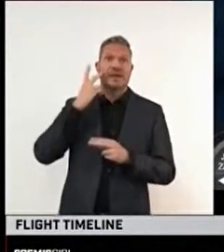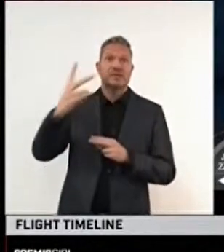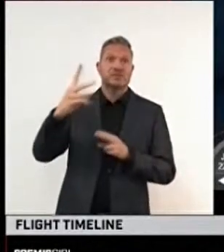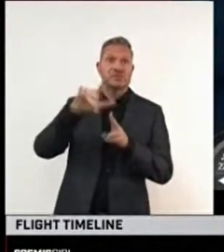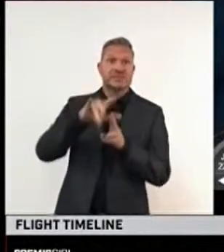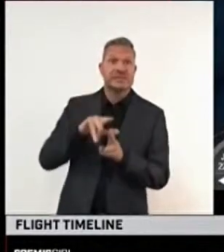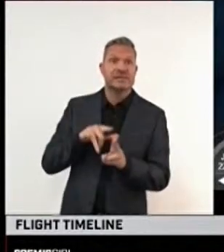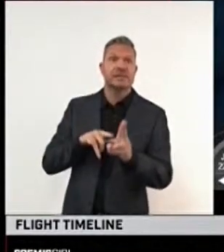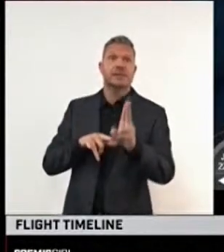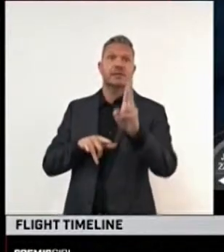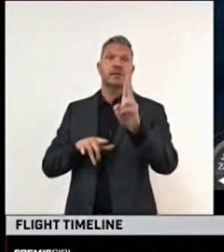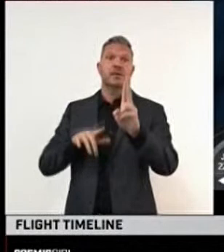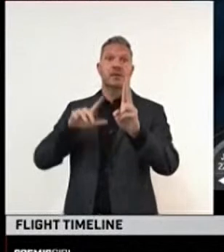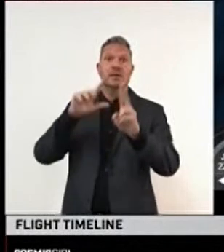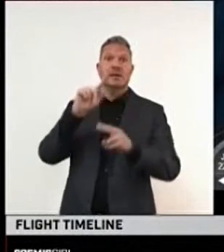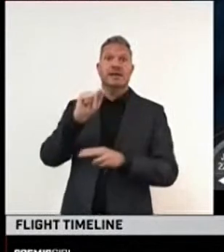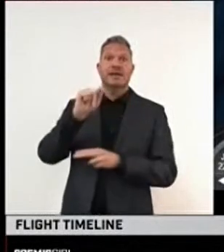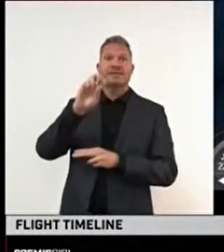way.